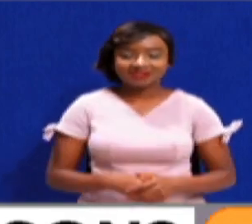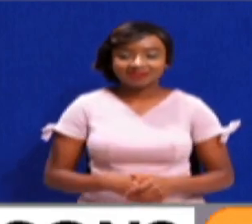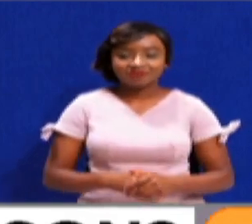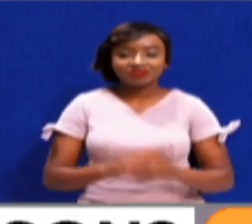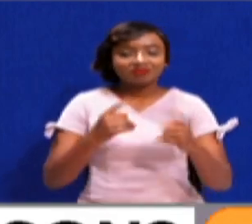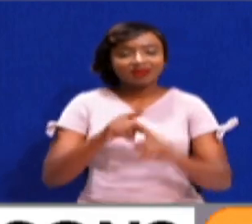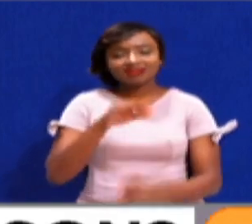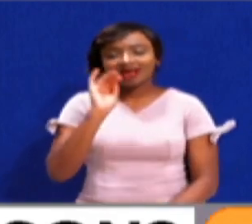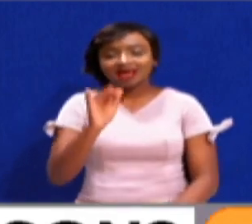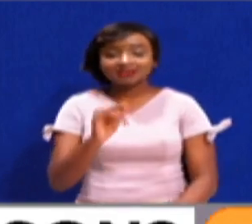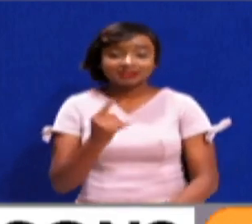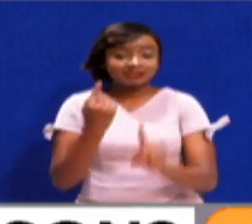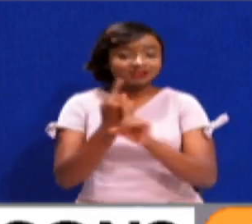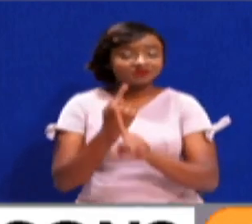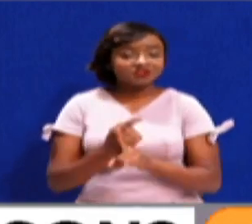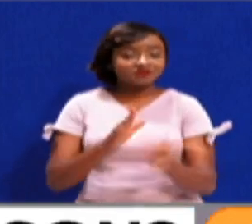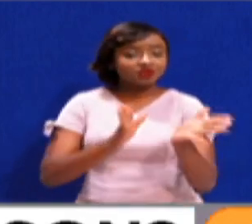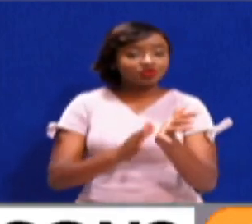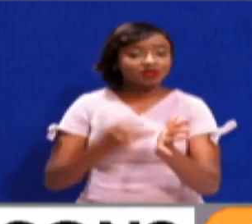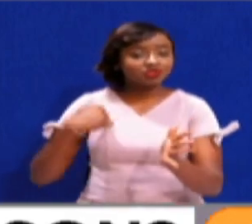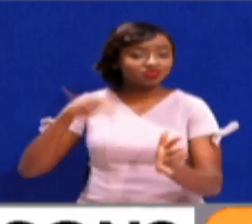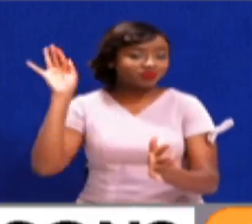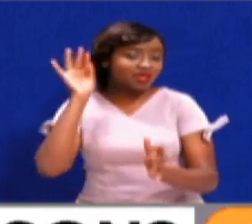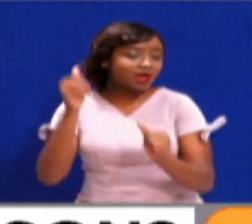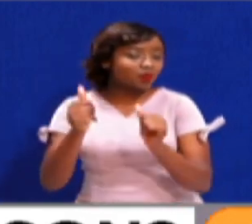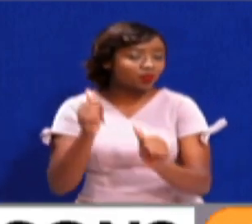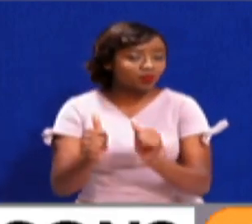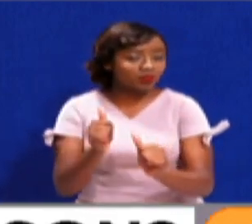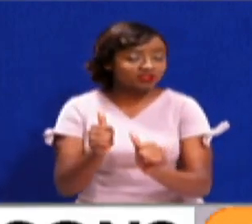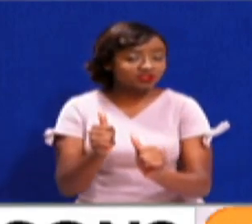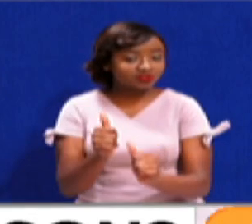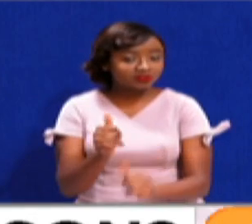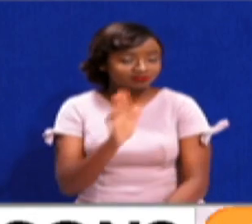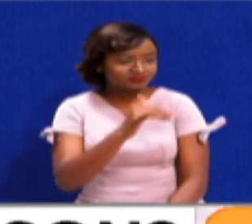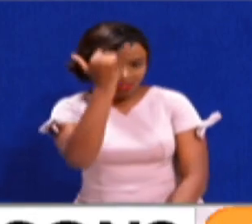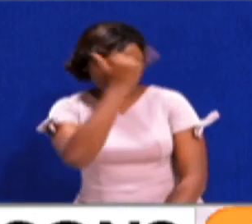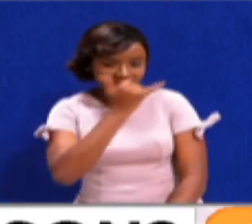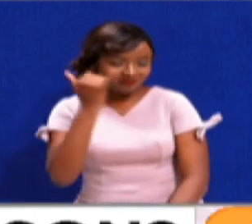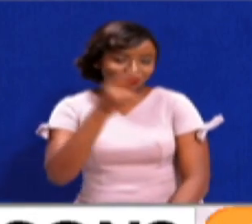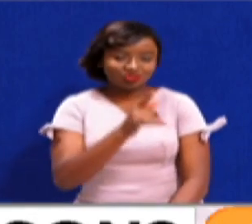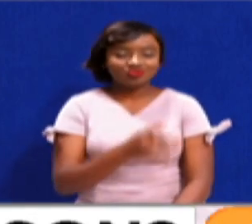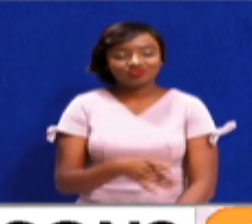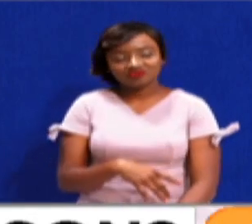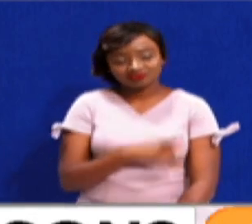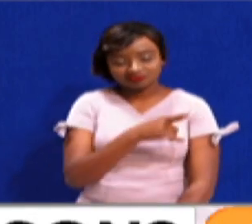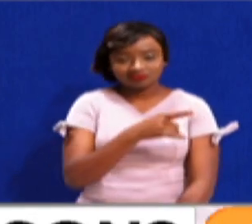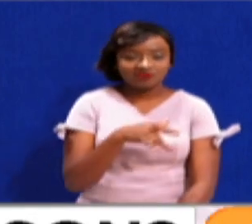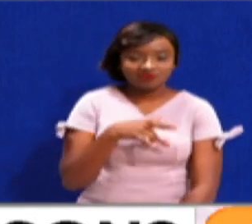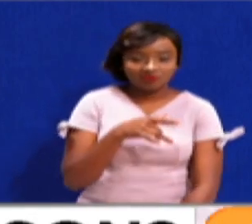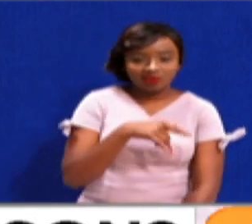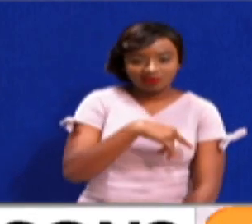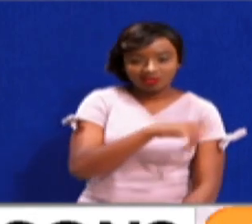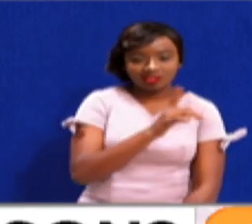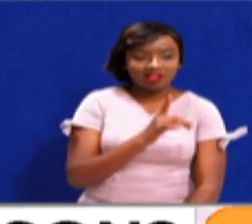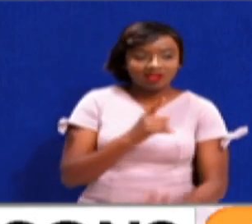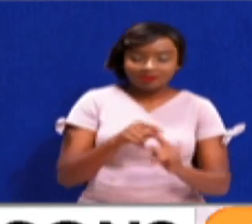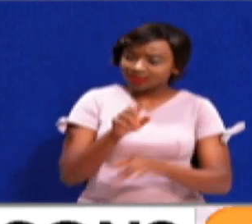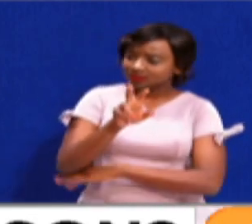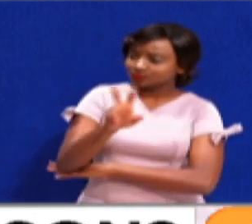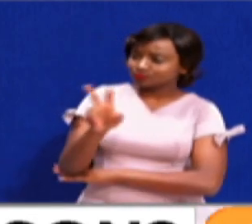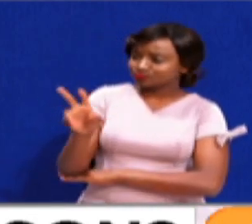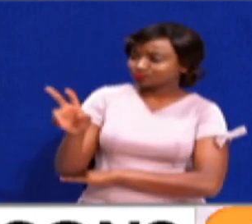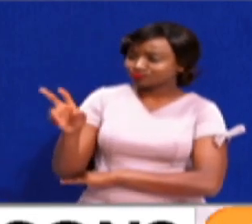What are some of the recommendations that we are hearing in terms of proposals? Yvonne, I mean, you've been away and probably taking a glance at